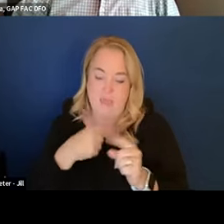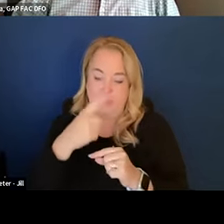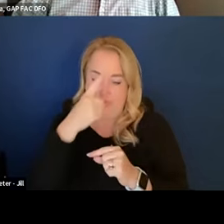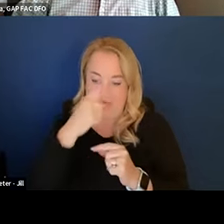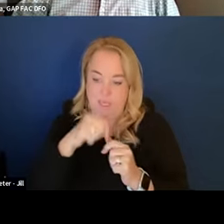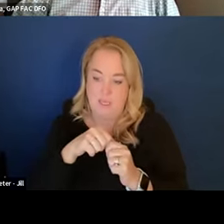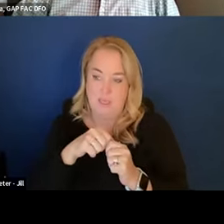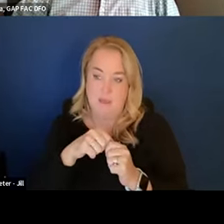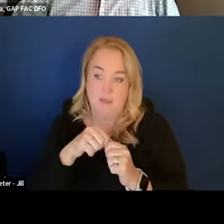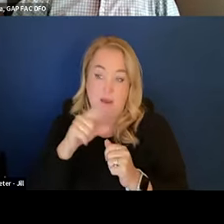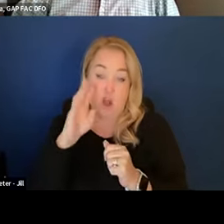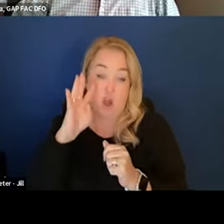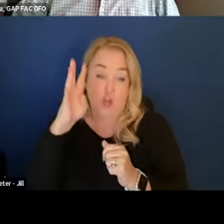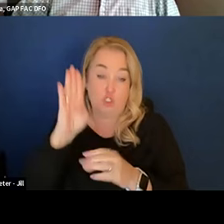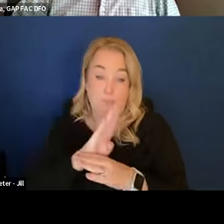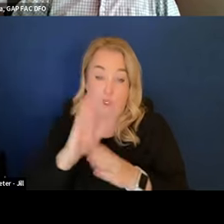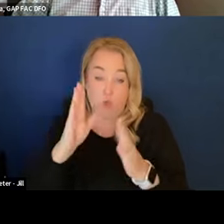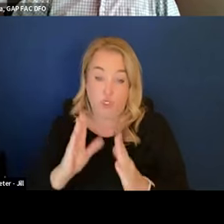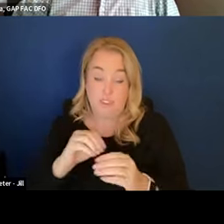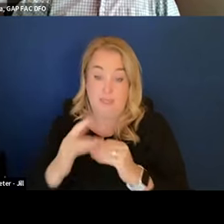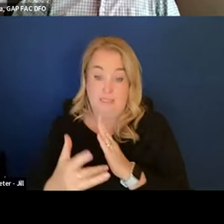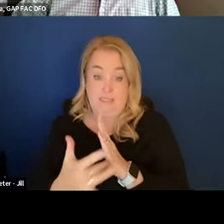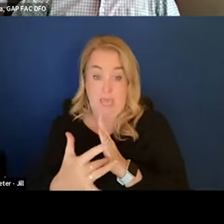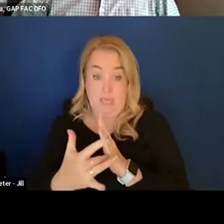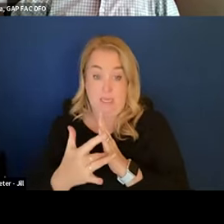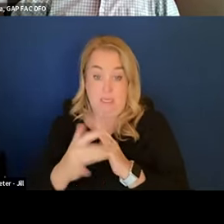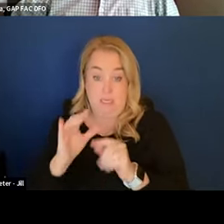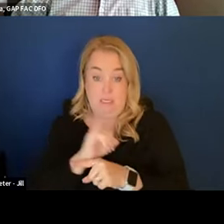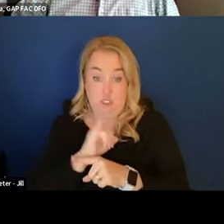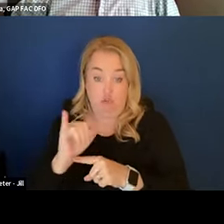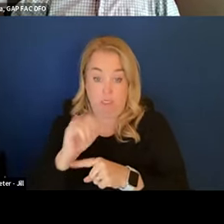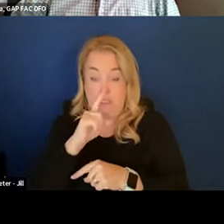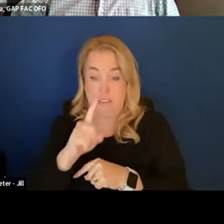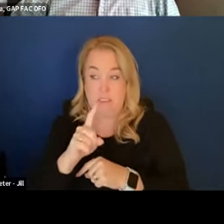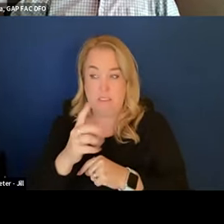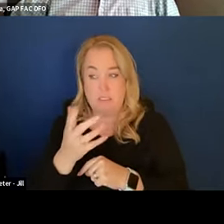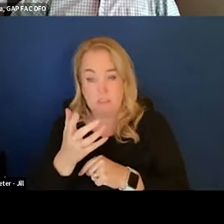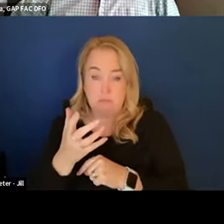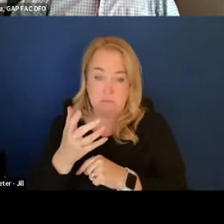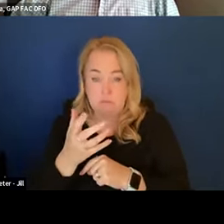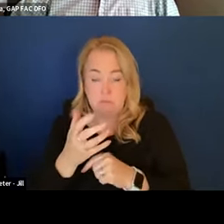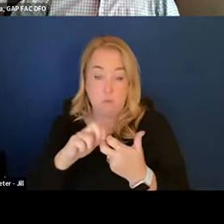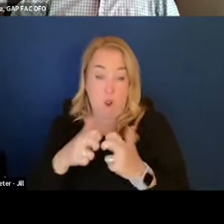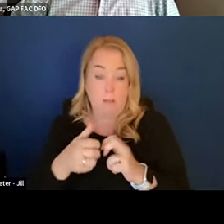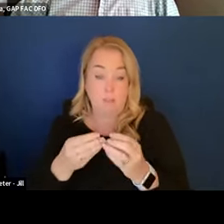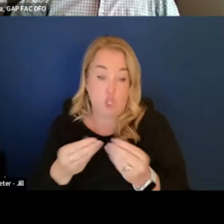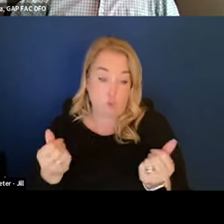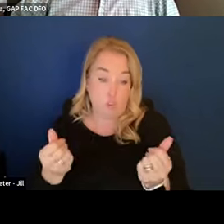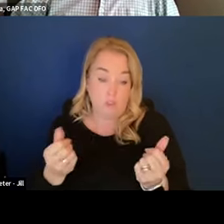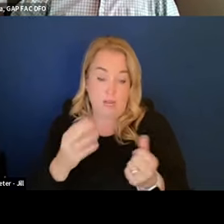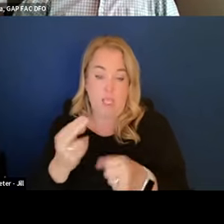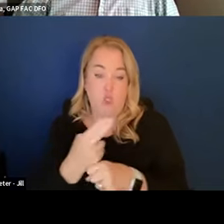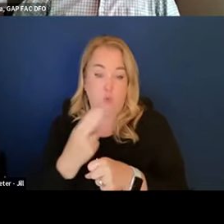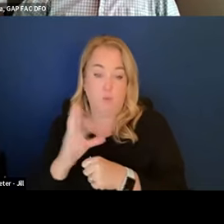what entrepreneurs in the tech industry think about is problem solution and use